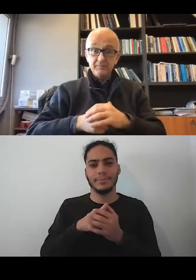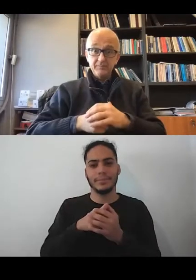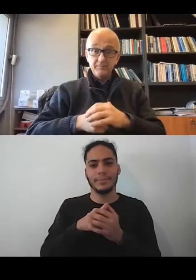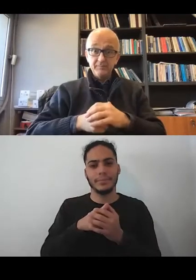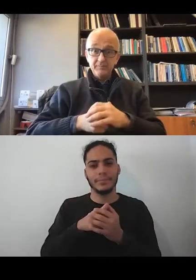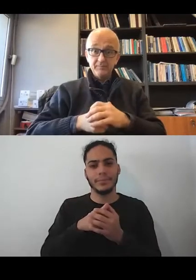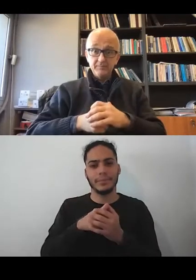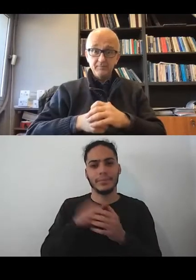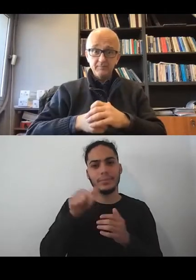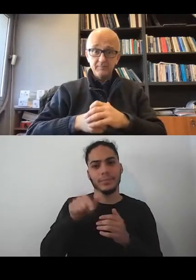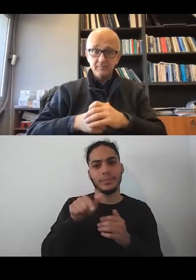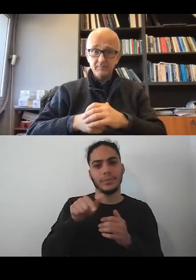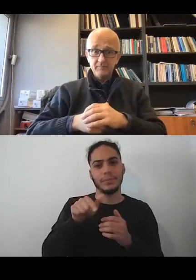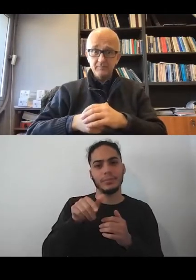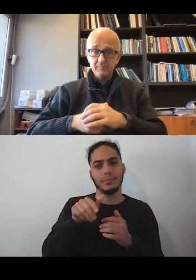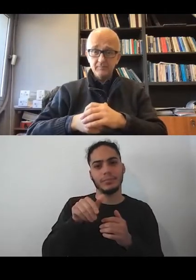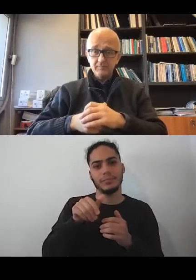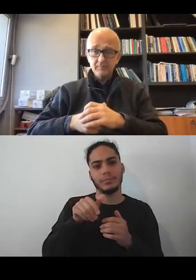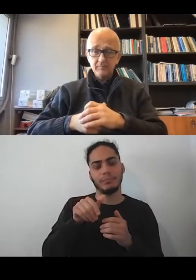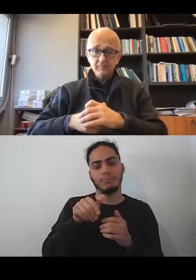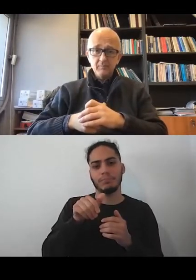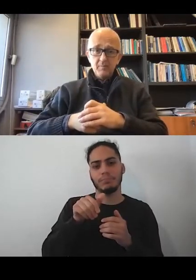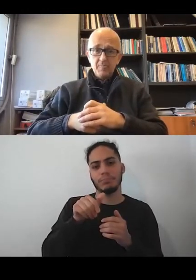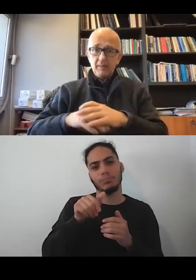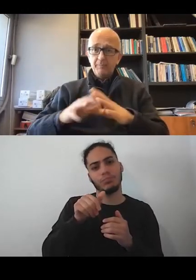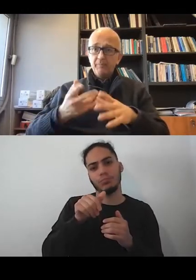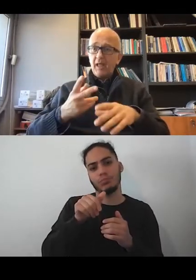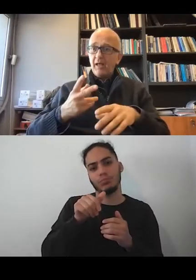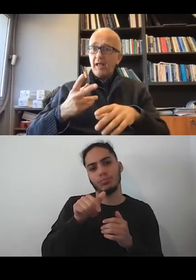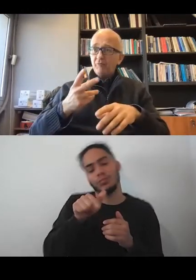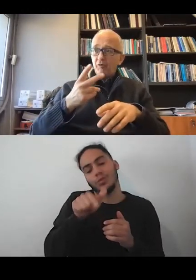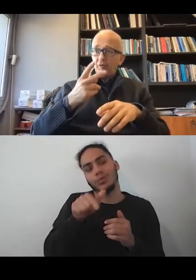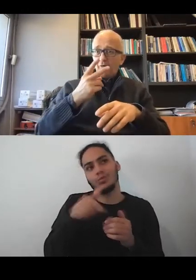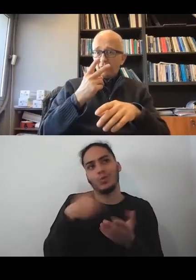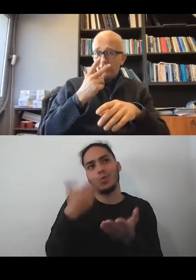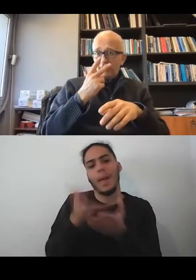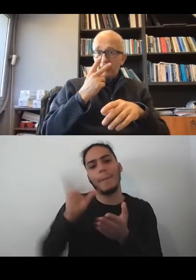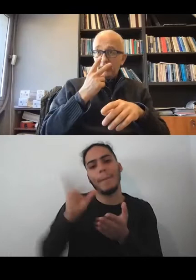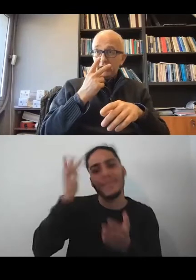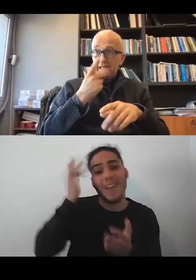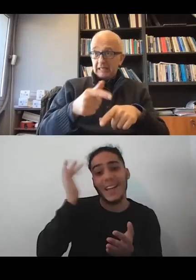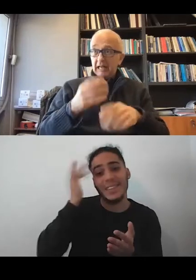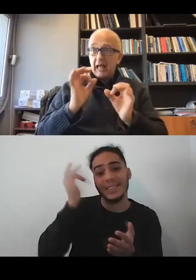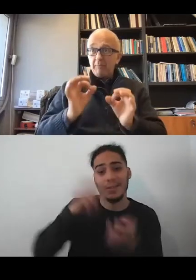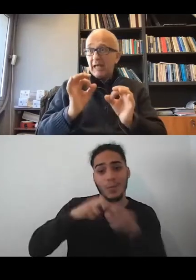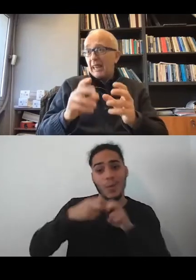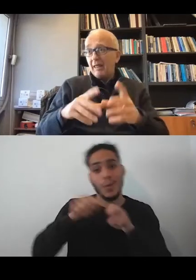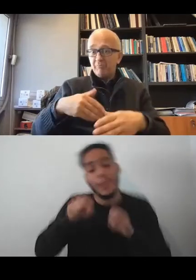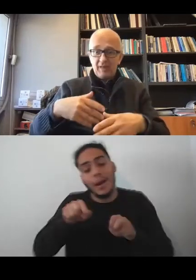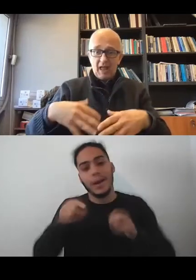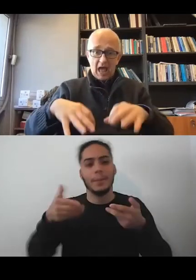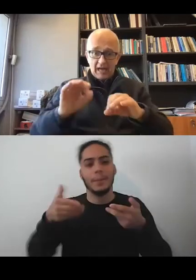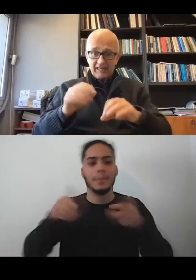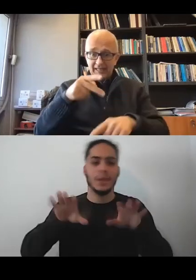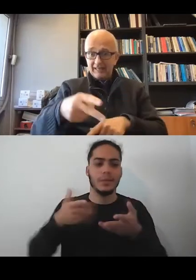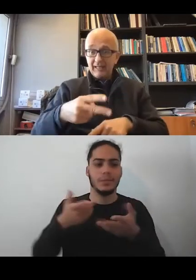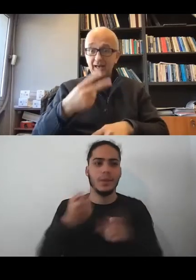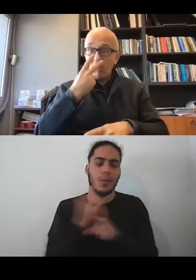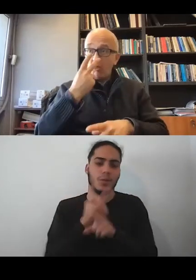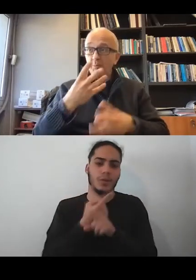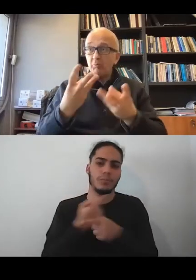that we're facing for the prototype easy, but it's a nice starting point that, especially for